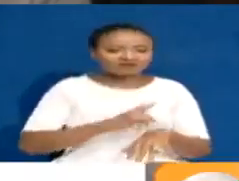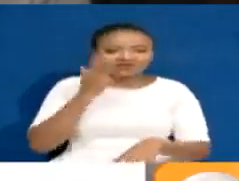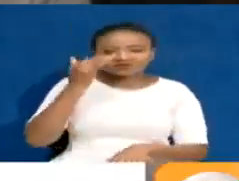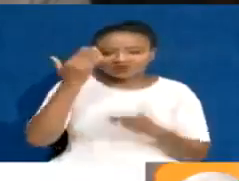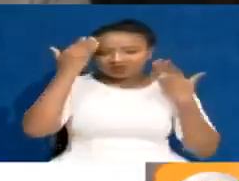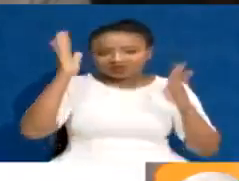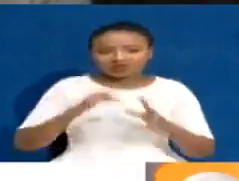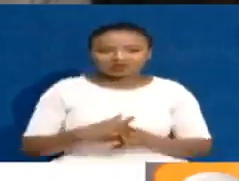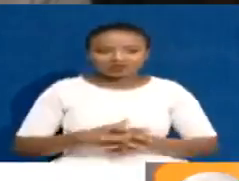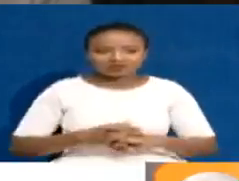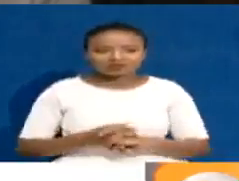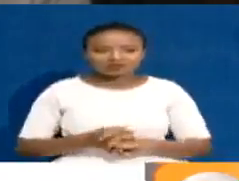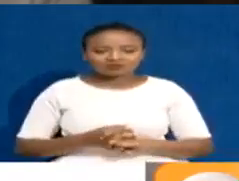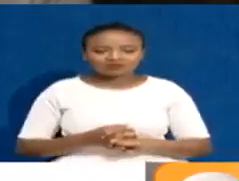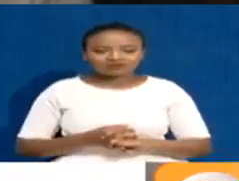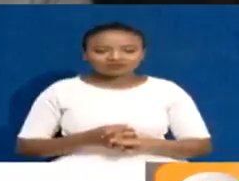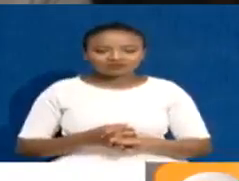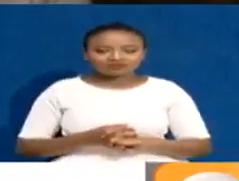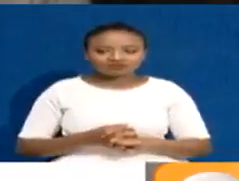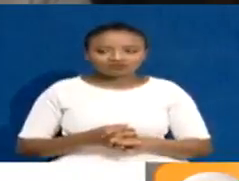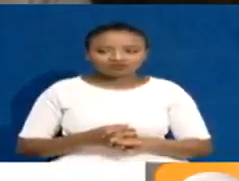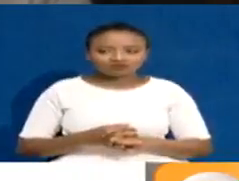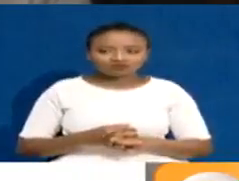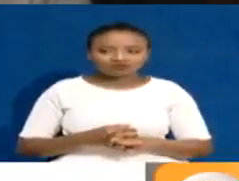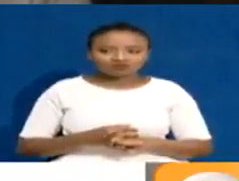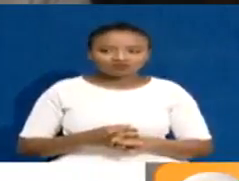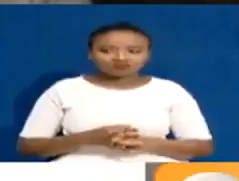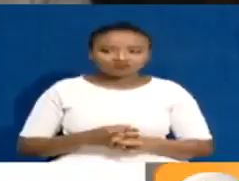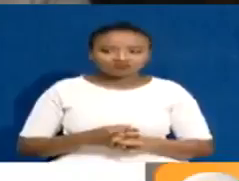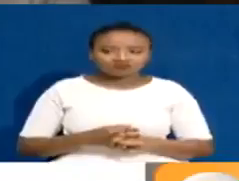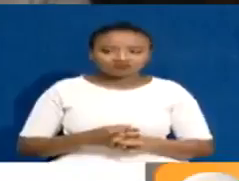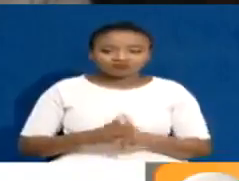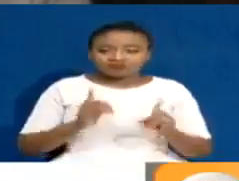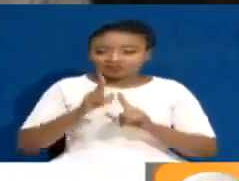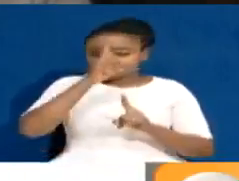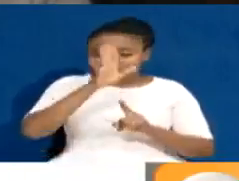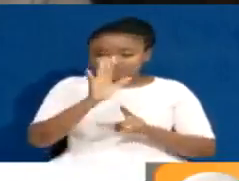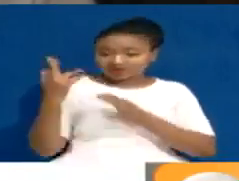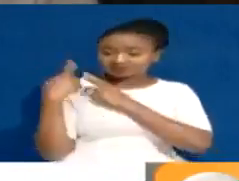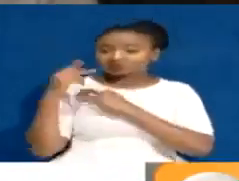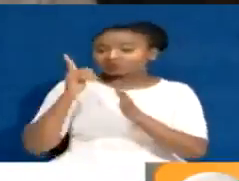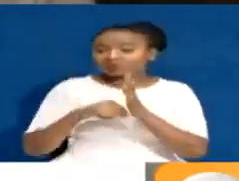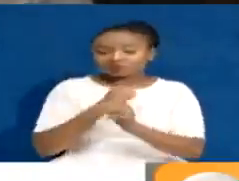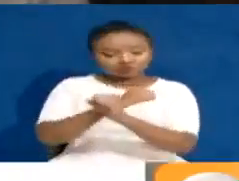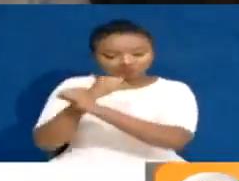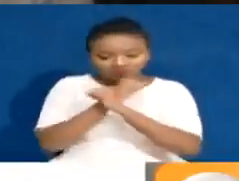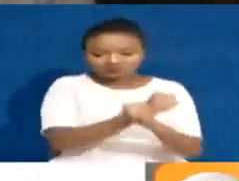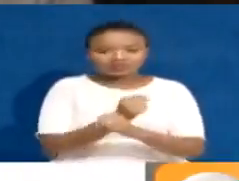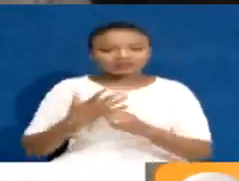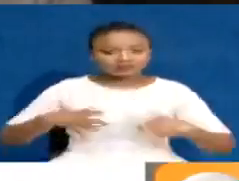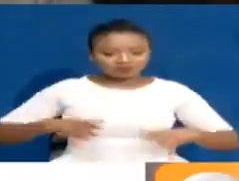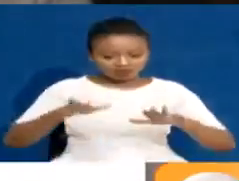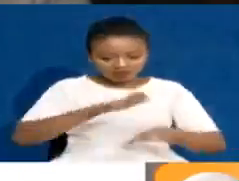The purpose and the duty of the security forces is to guard and to give security to